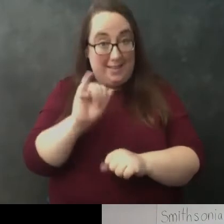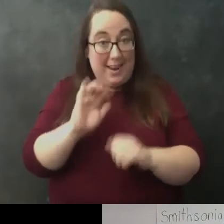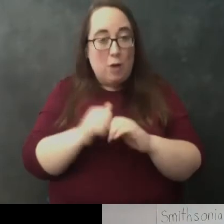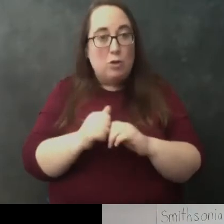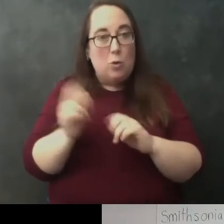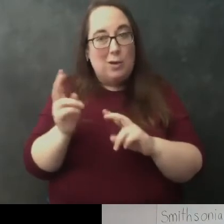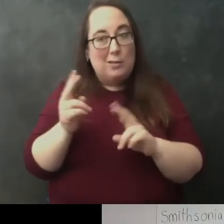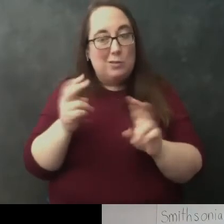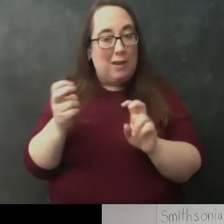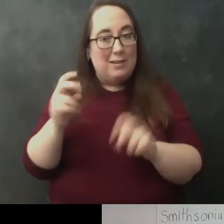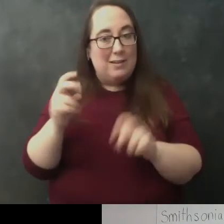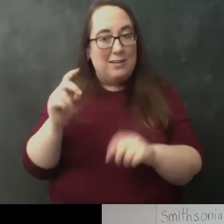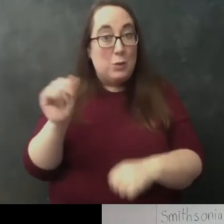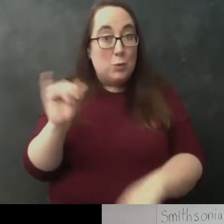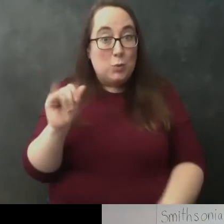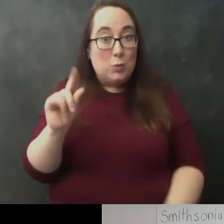extract DNA too?